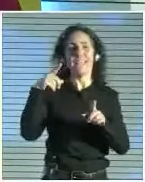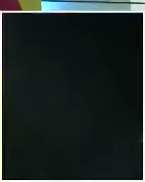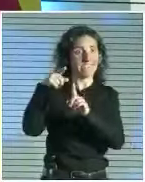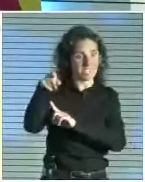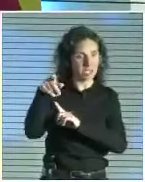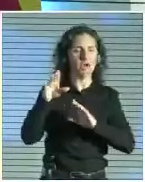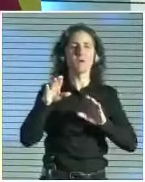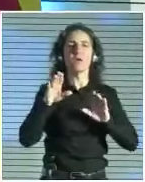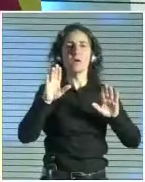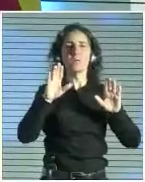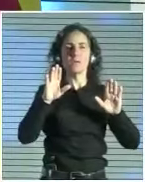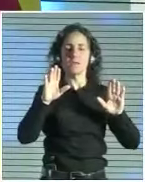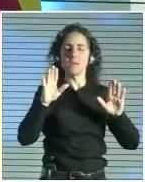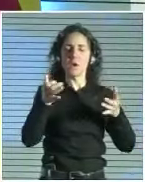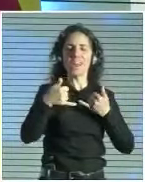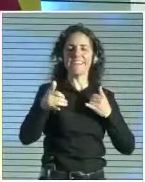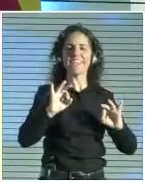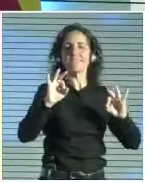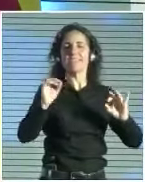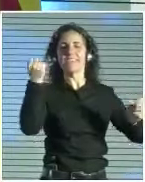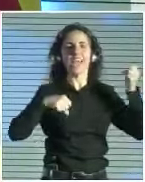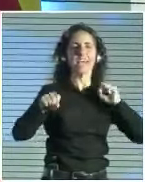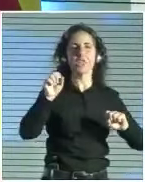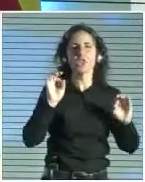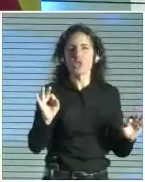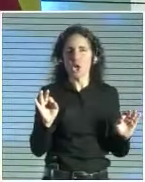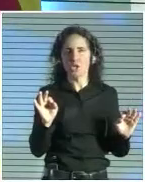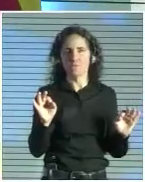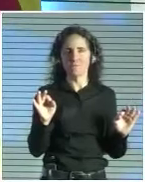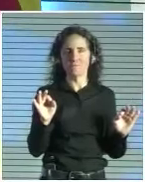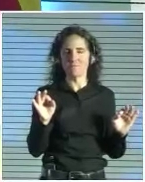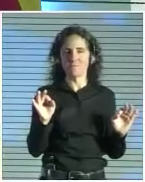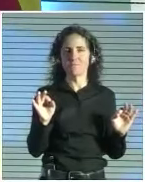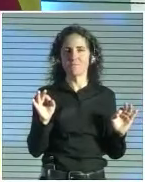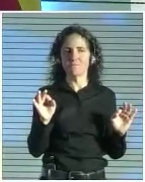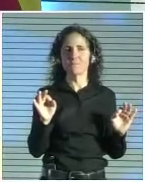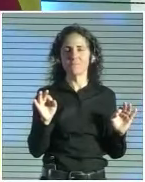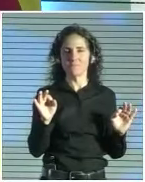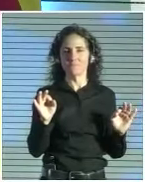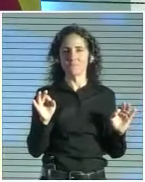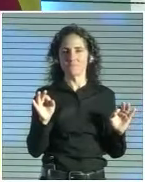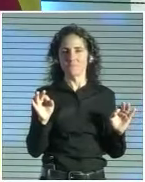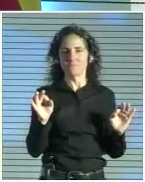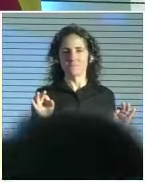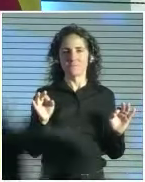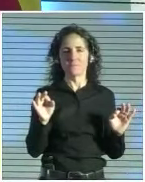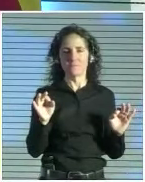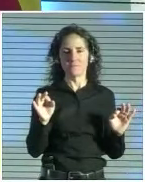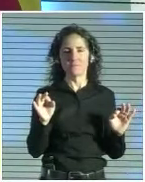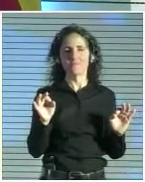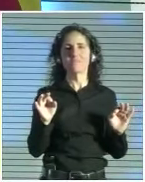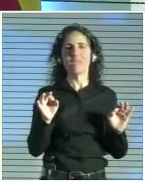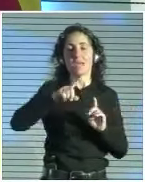objective, and the cooperation which is sitting behind, which helps you then to go back to the stakeholders and tell them there are others out there which